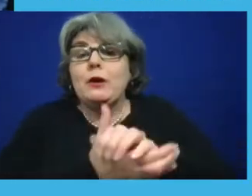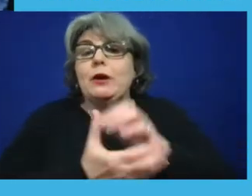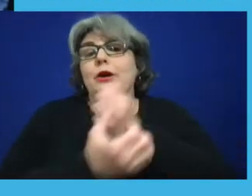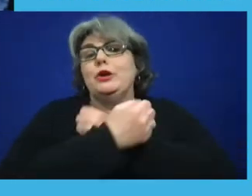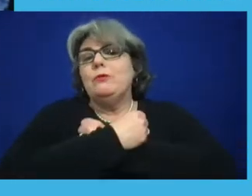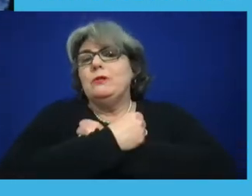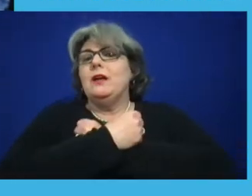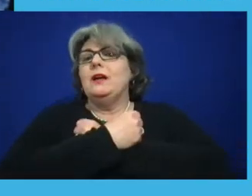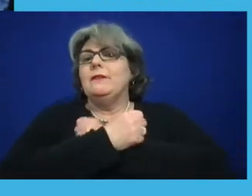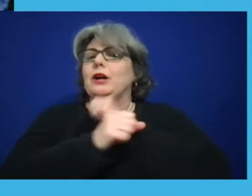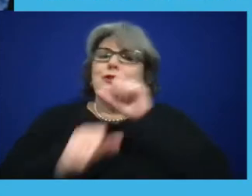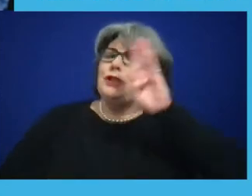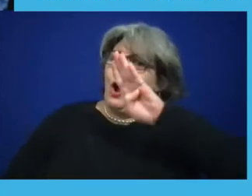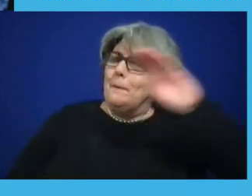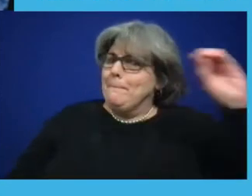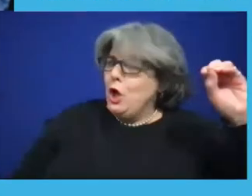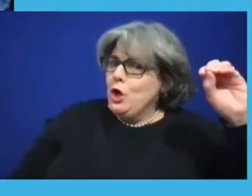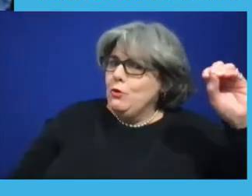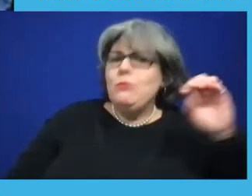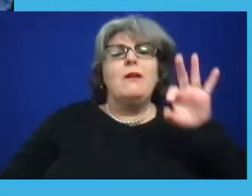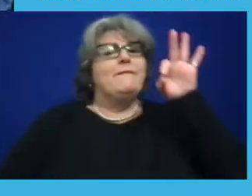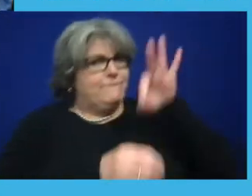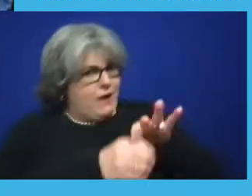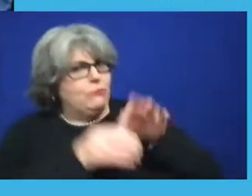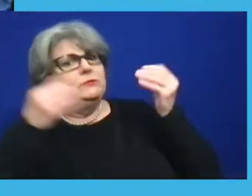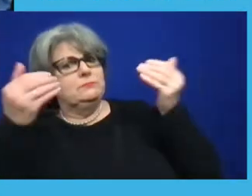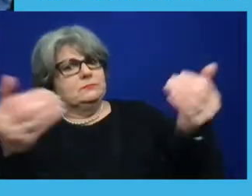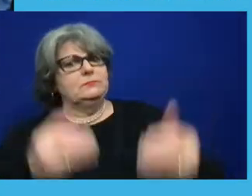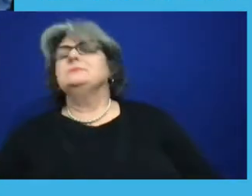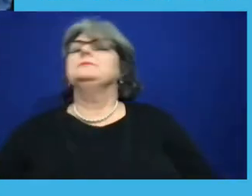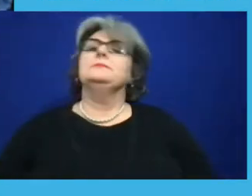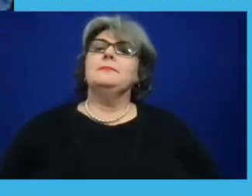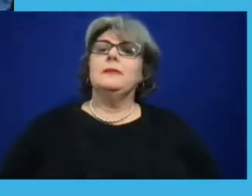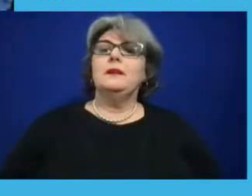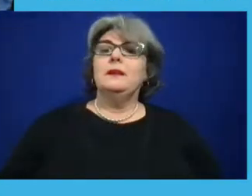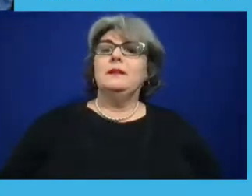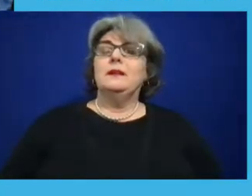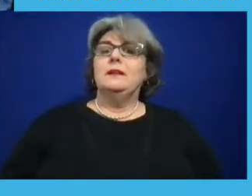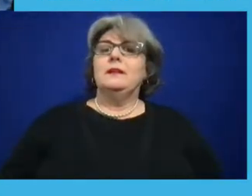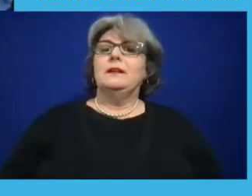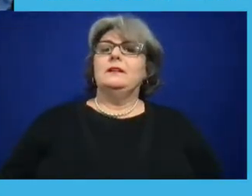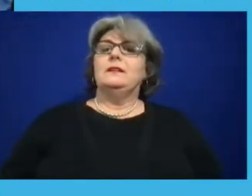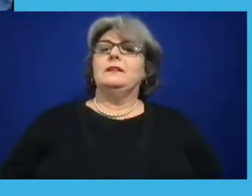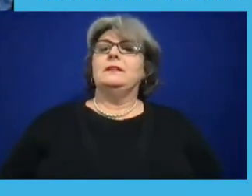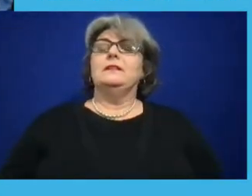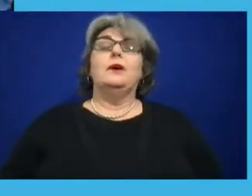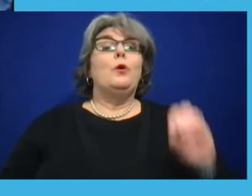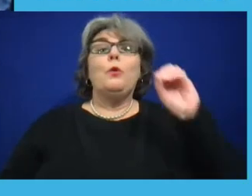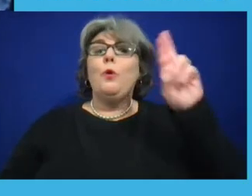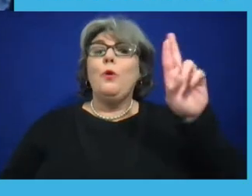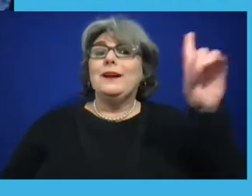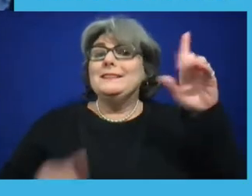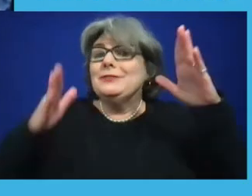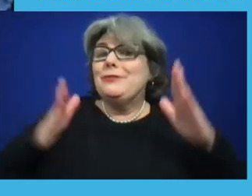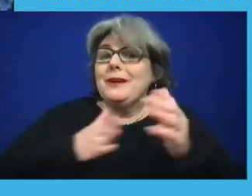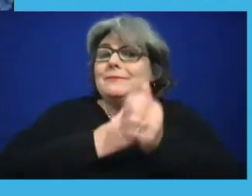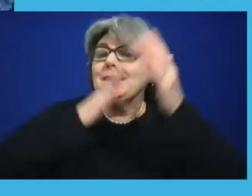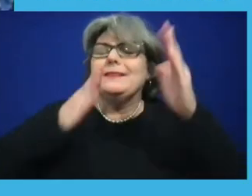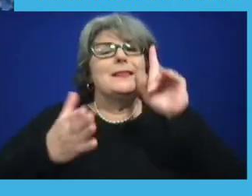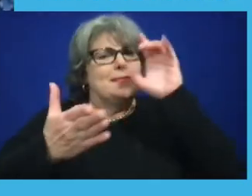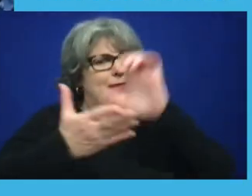how many children you have, who you marry, who you love? Do not boo. Vote.